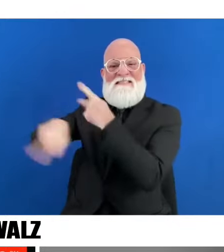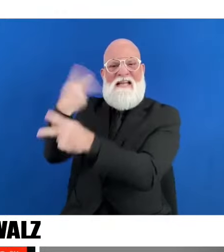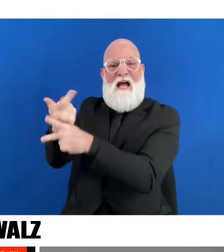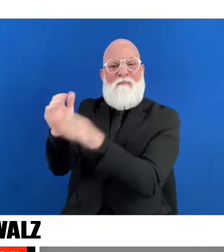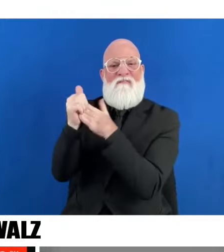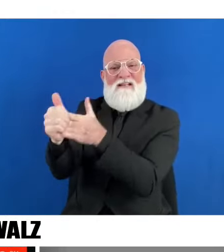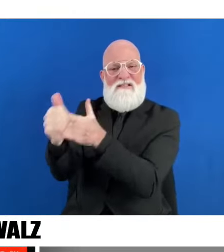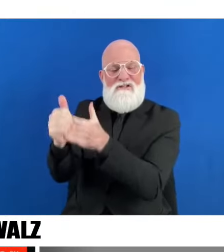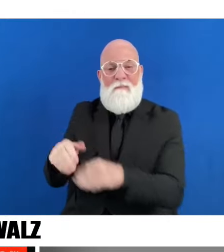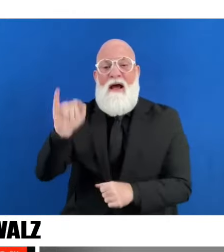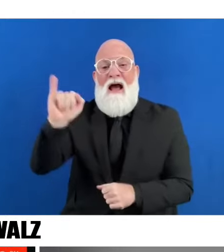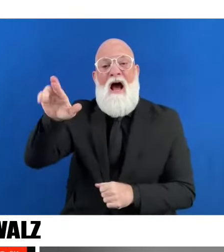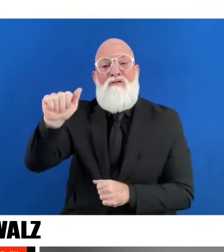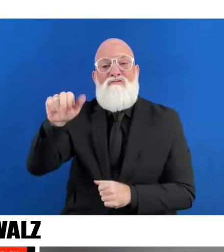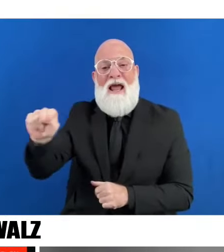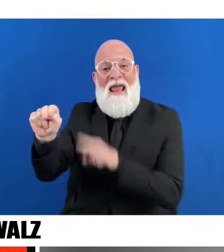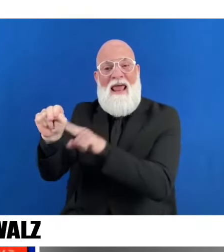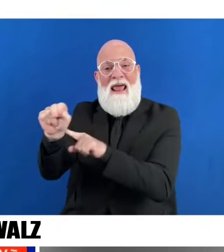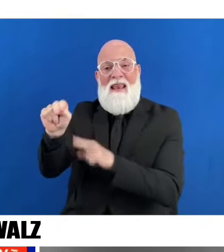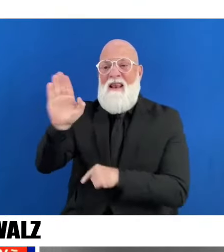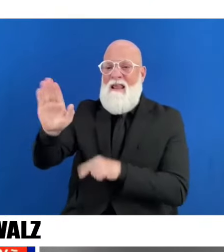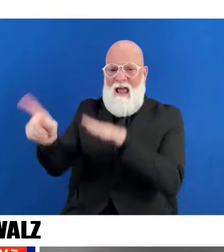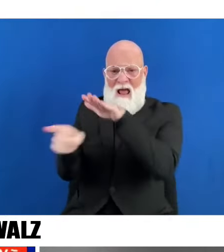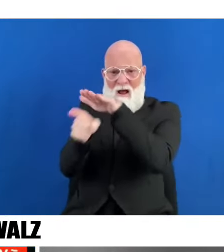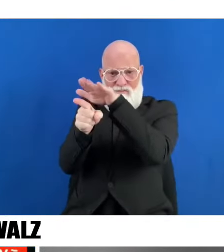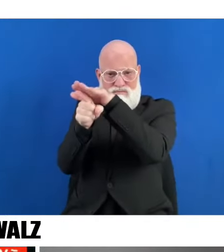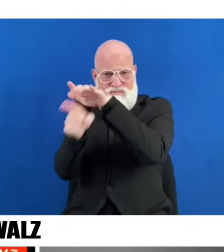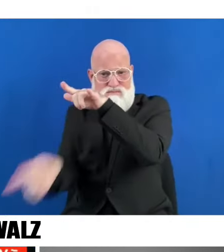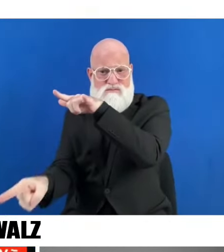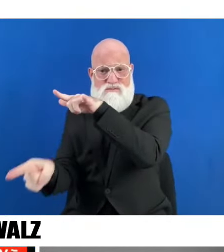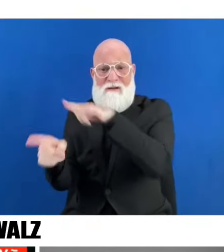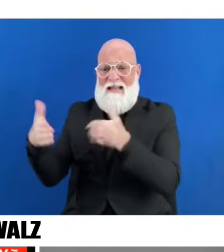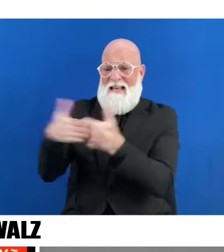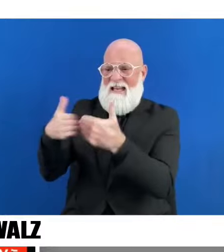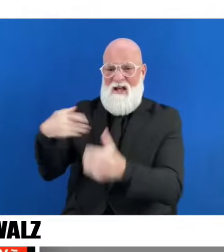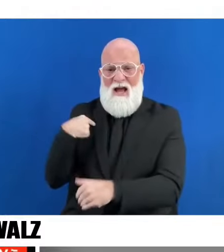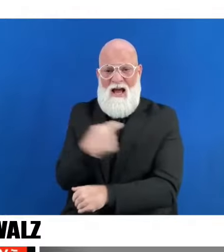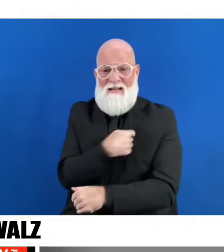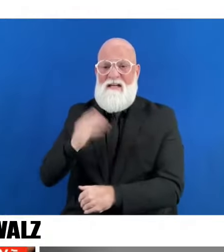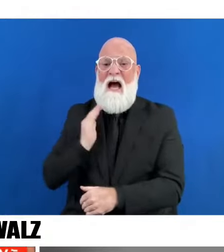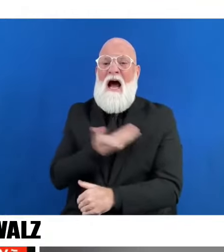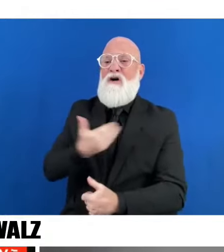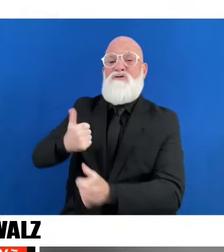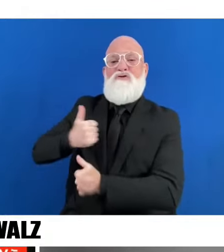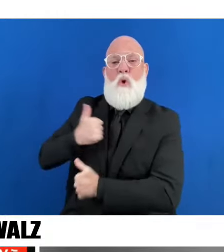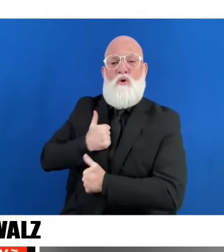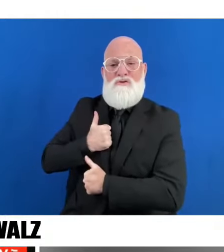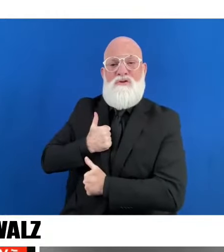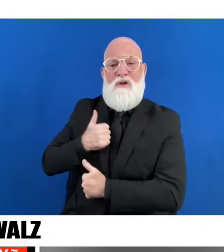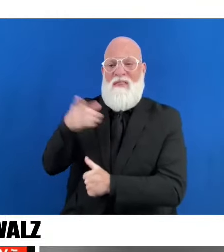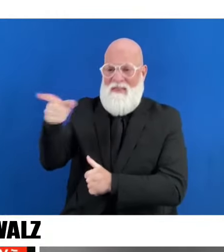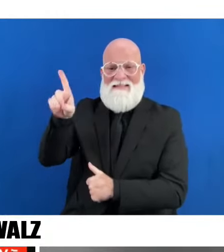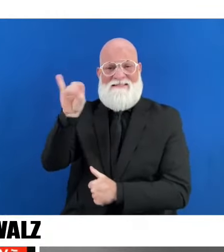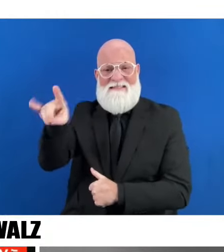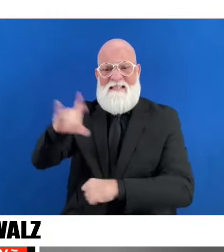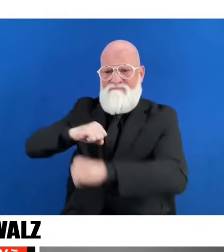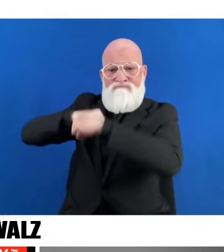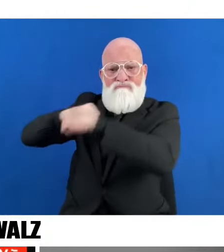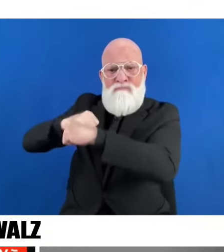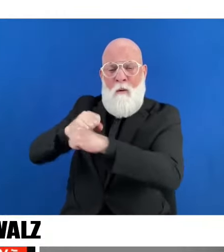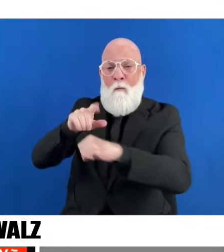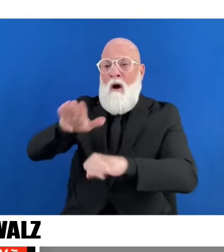Trump wrote it off as headaches. Look, our allies understand that Donald Trump is fickle. He will go to